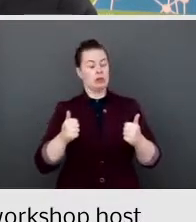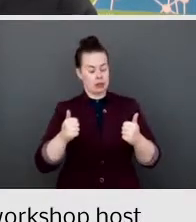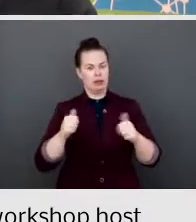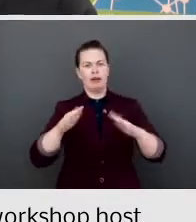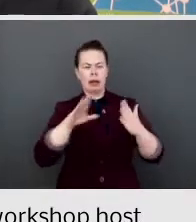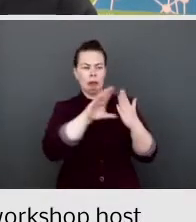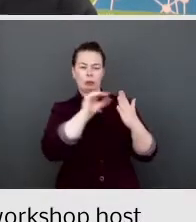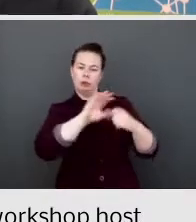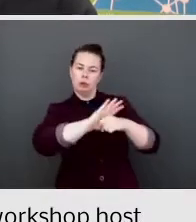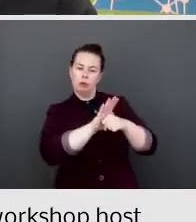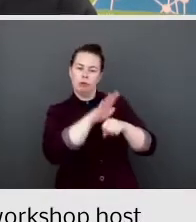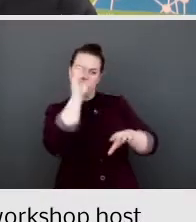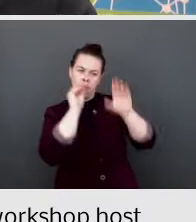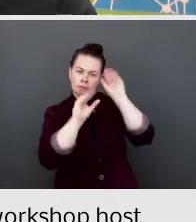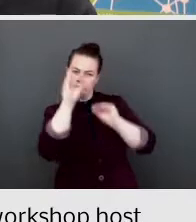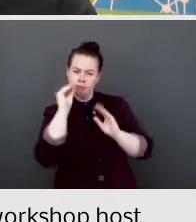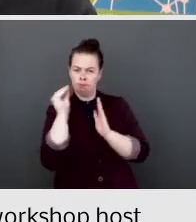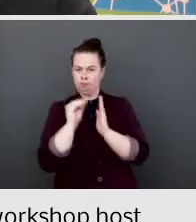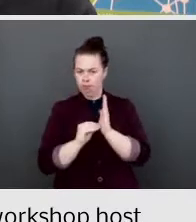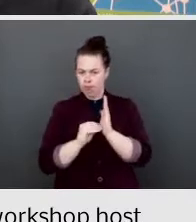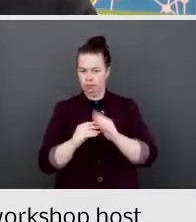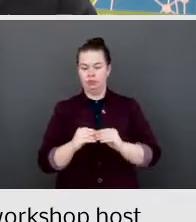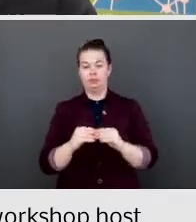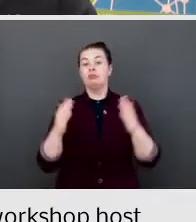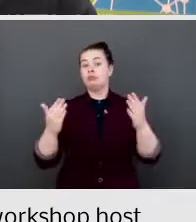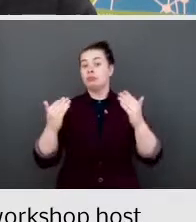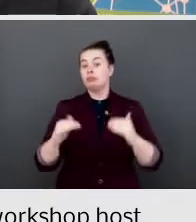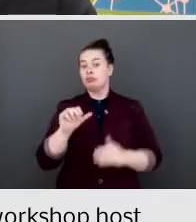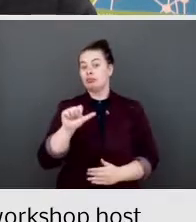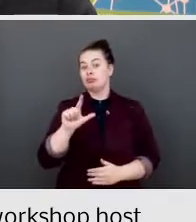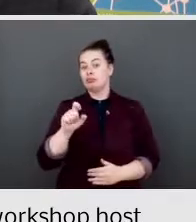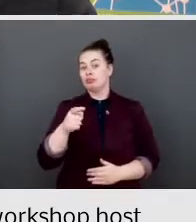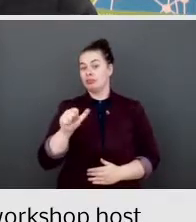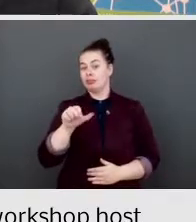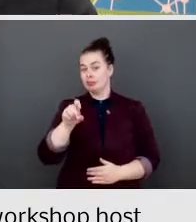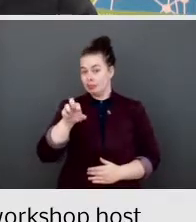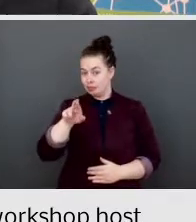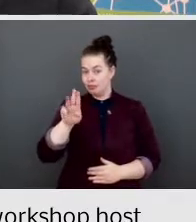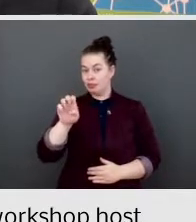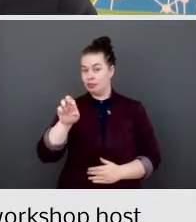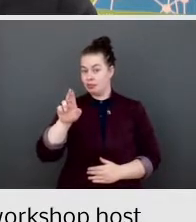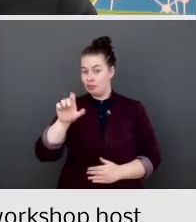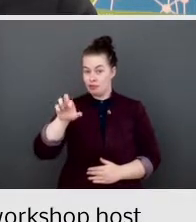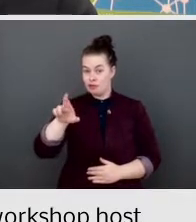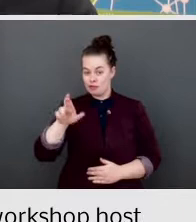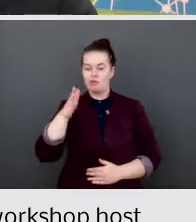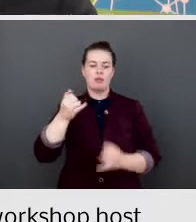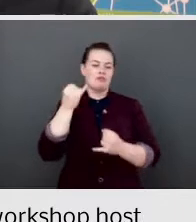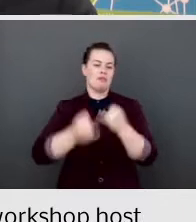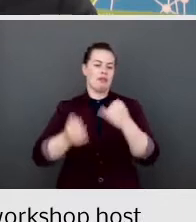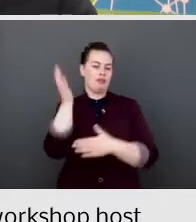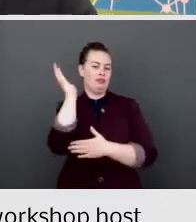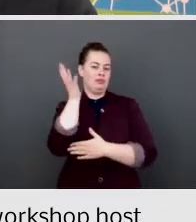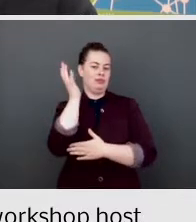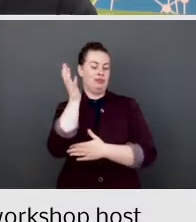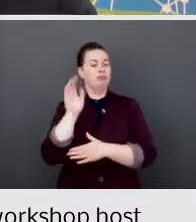policies, considering lessons learned from the COVID-19 pandemic. Dr. Alexander Berler from Gnomon